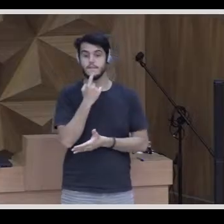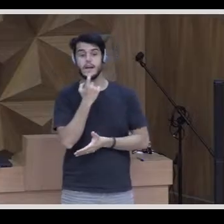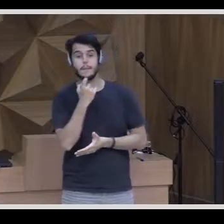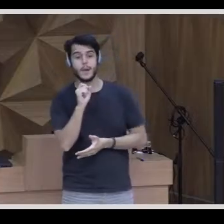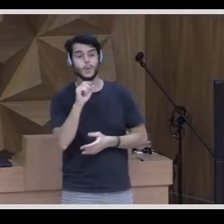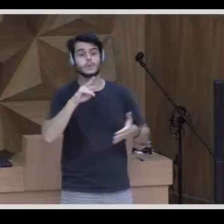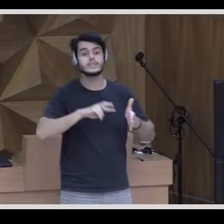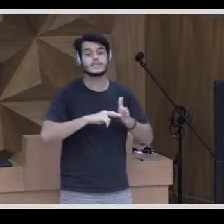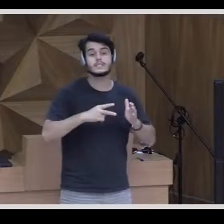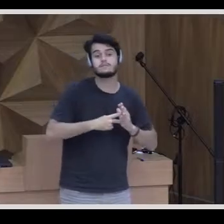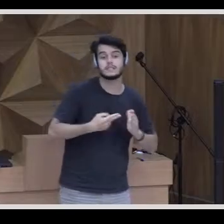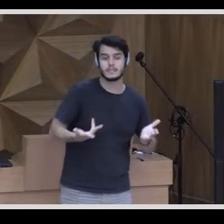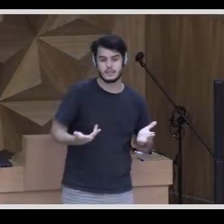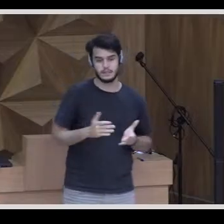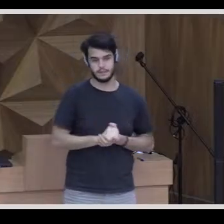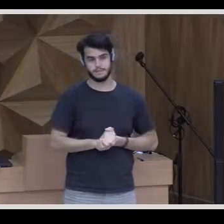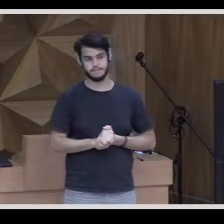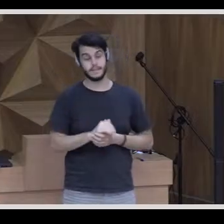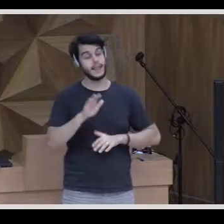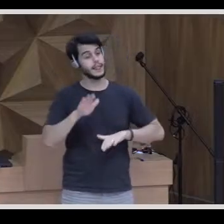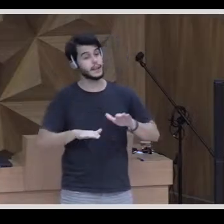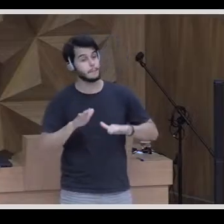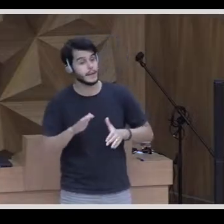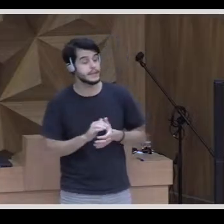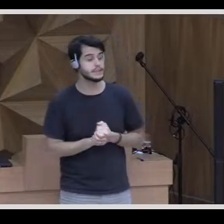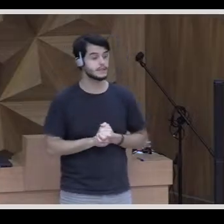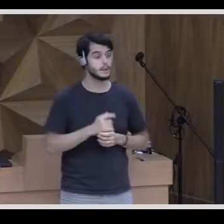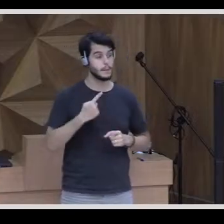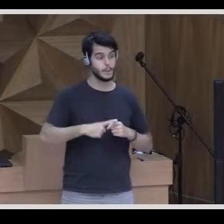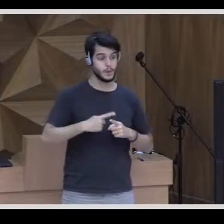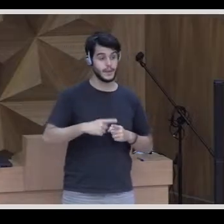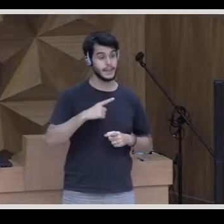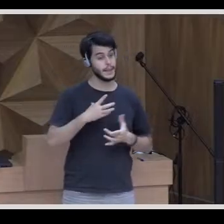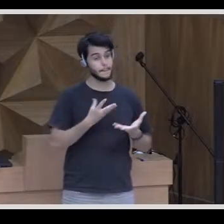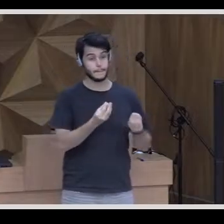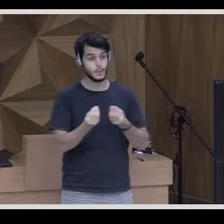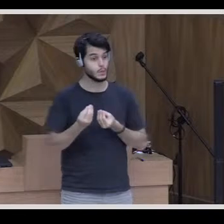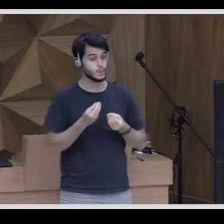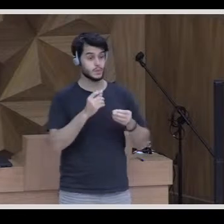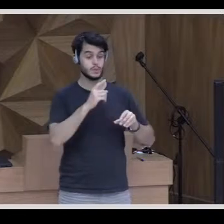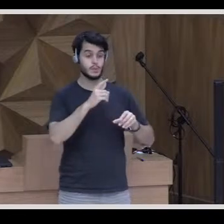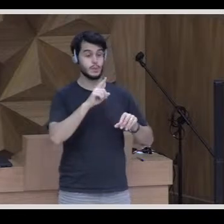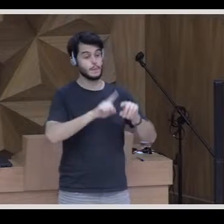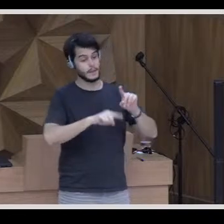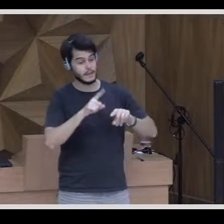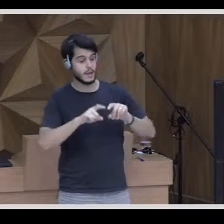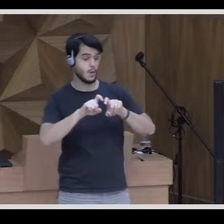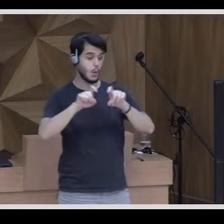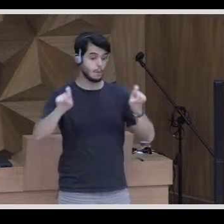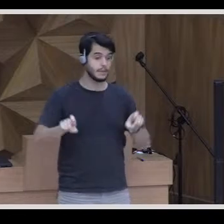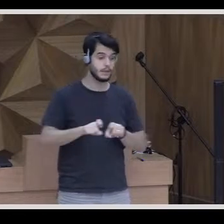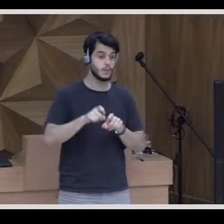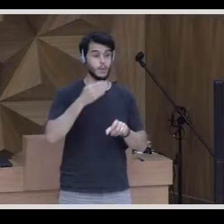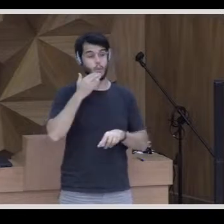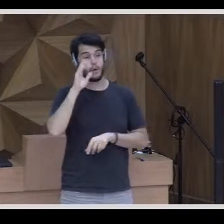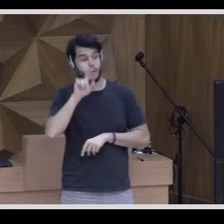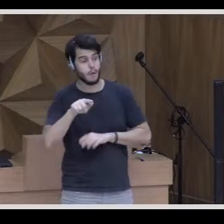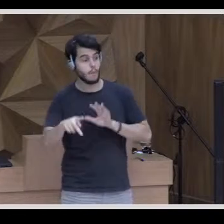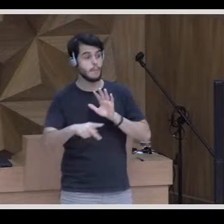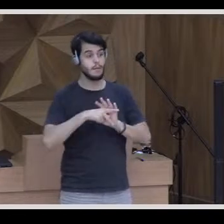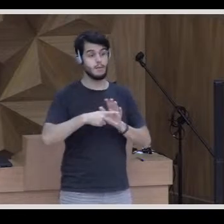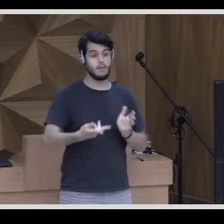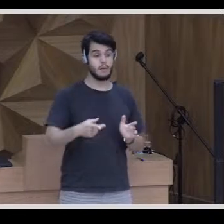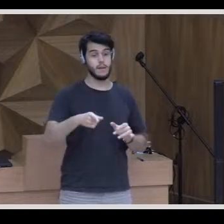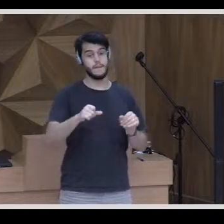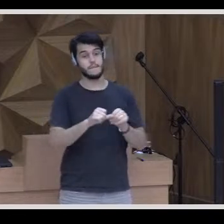it depends, because they're modal devices. So depending on what mode the device is in will depend on what that button does. And